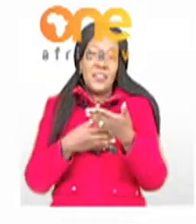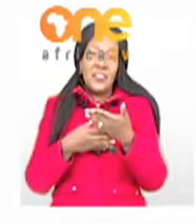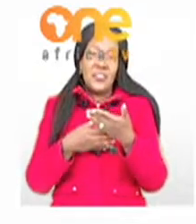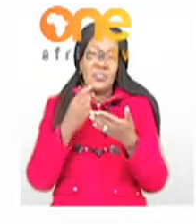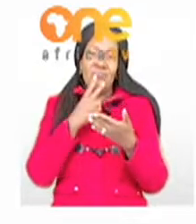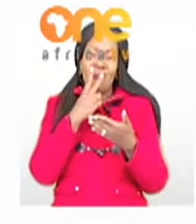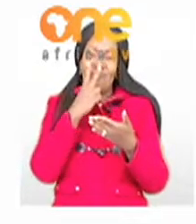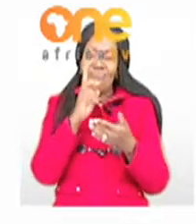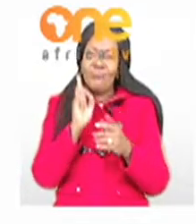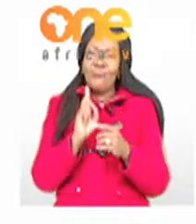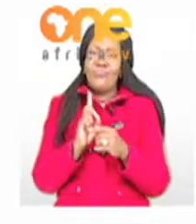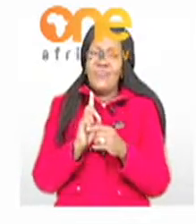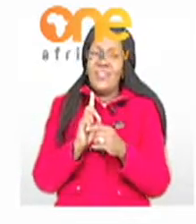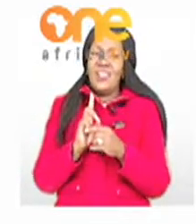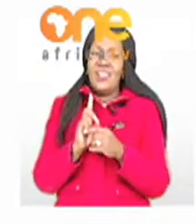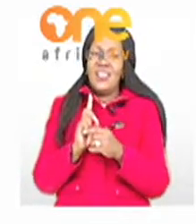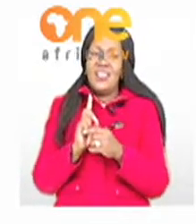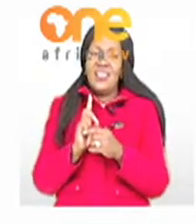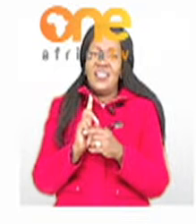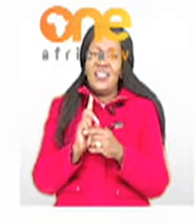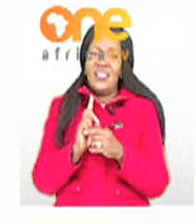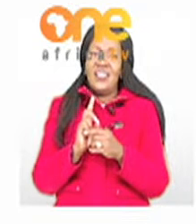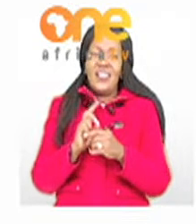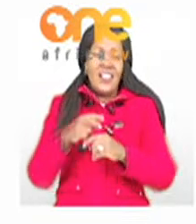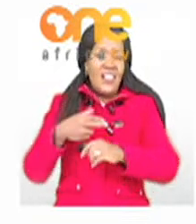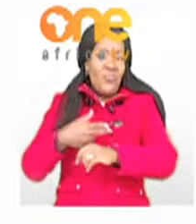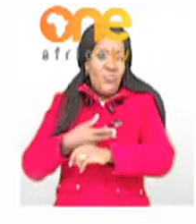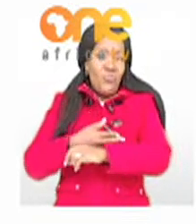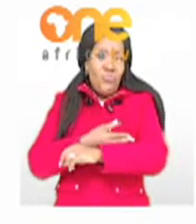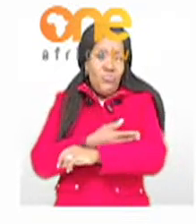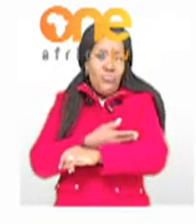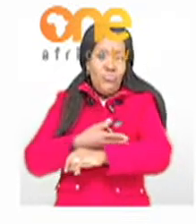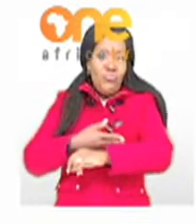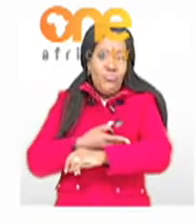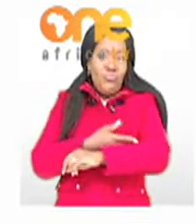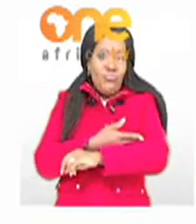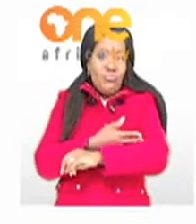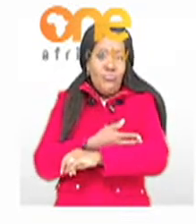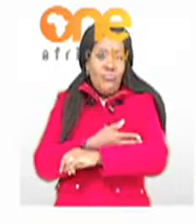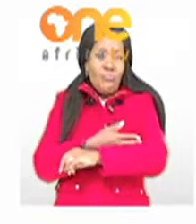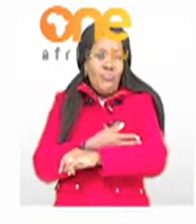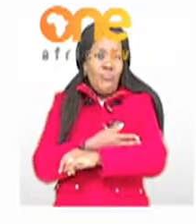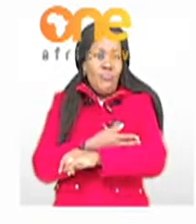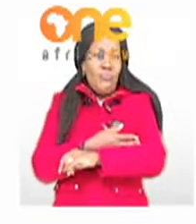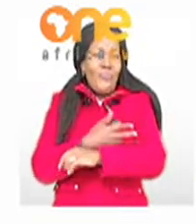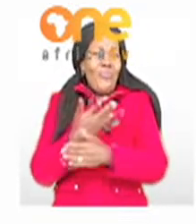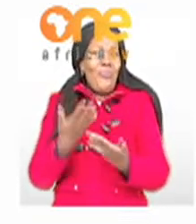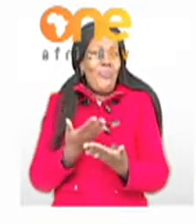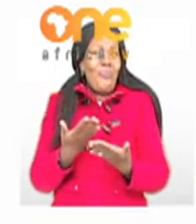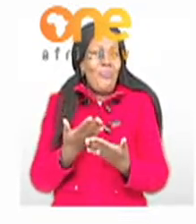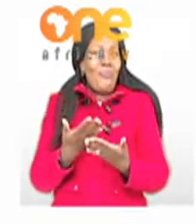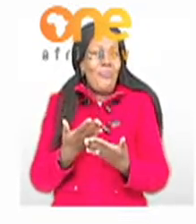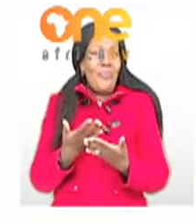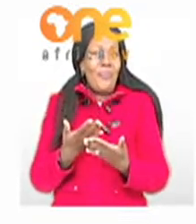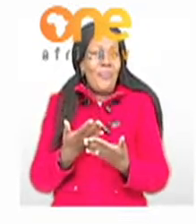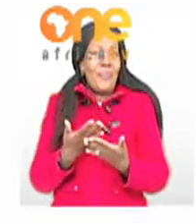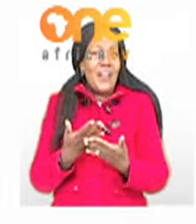do we see? There is a lamb. Where do we find a